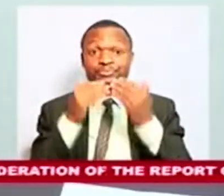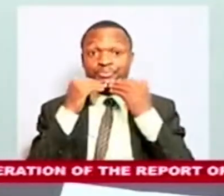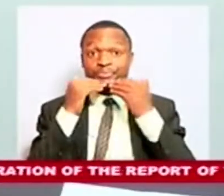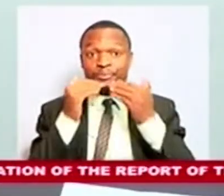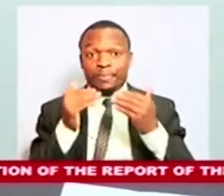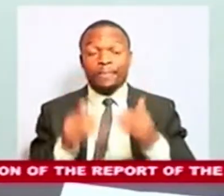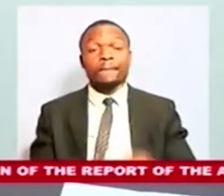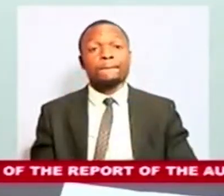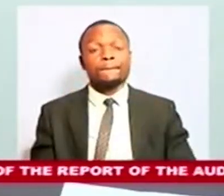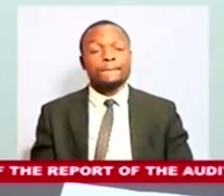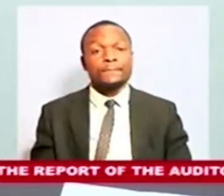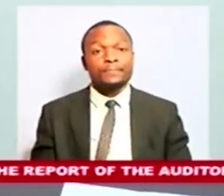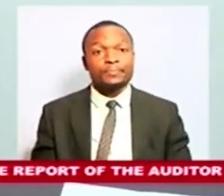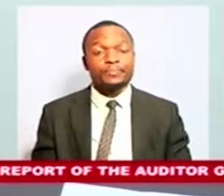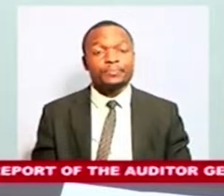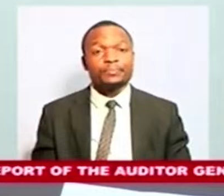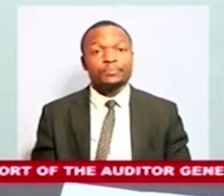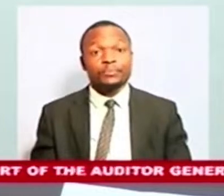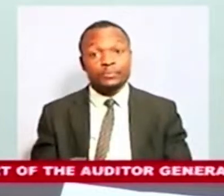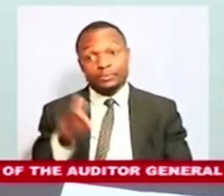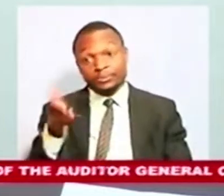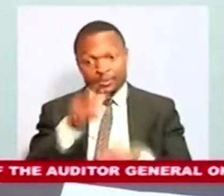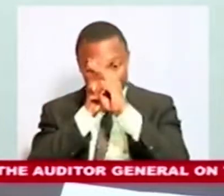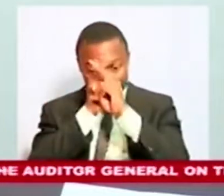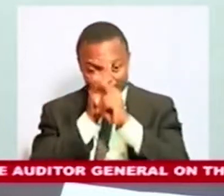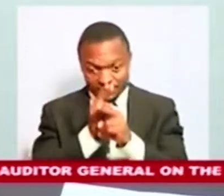much. Yes, Honorable.